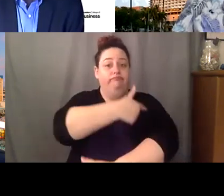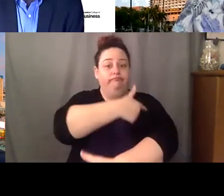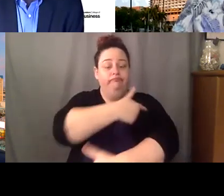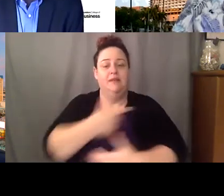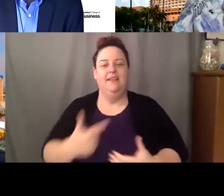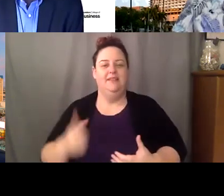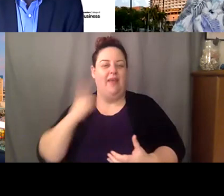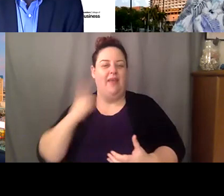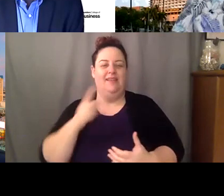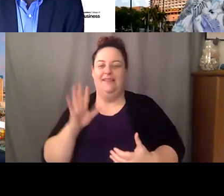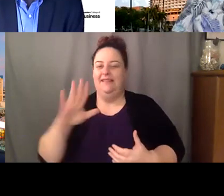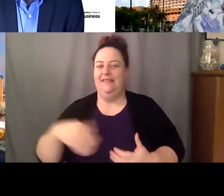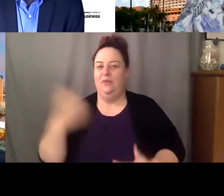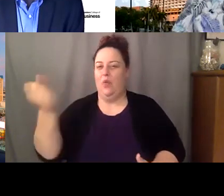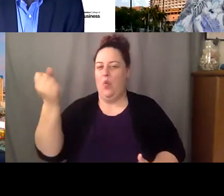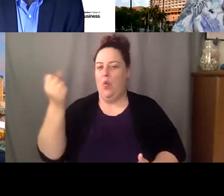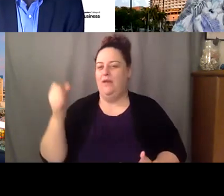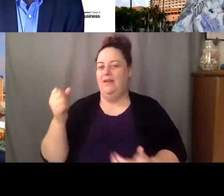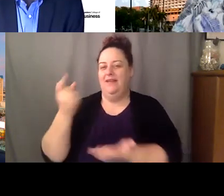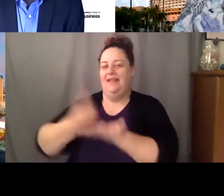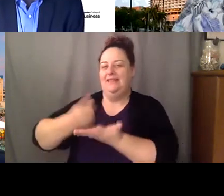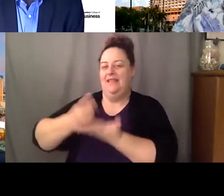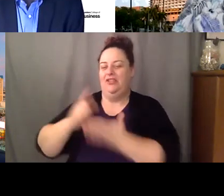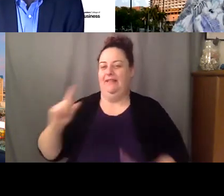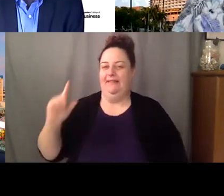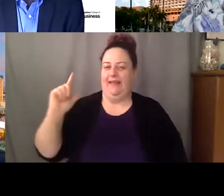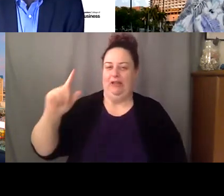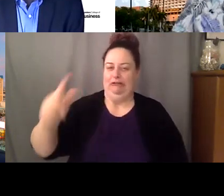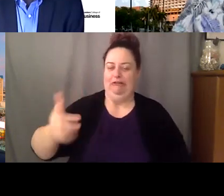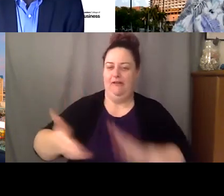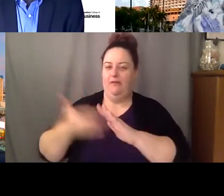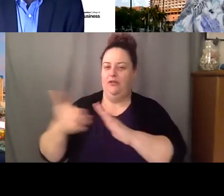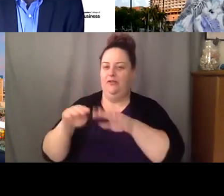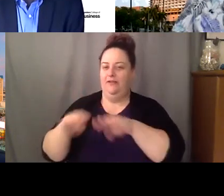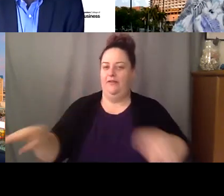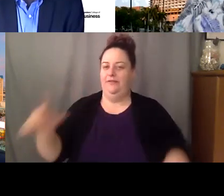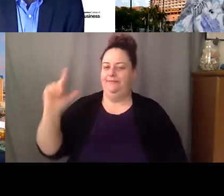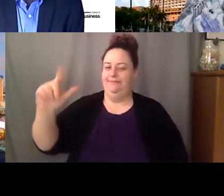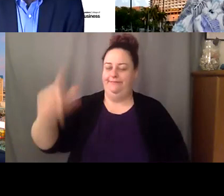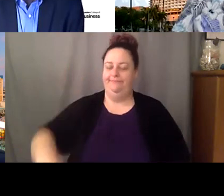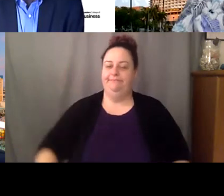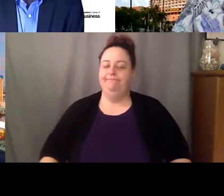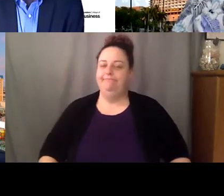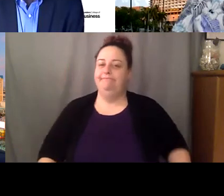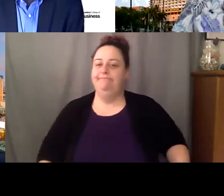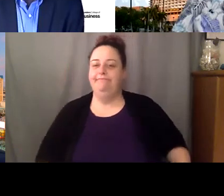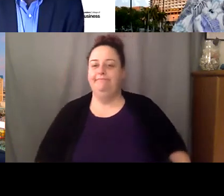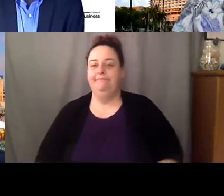off from that discussion at an operational hotel level.